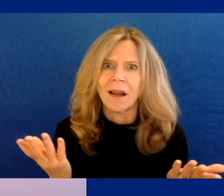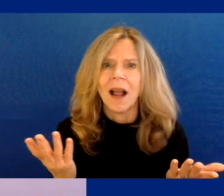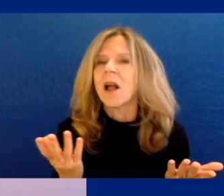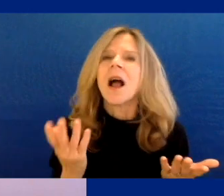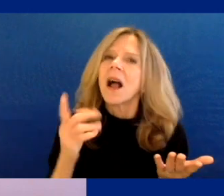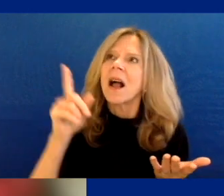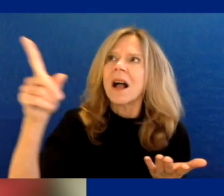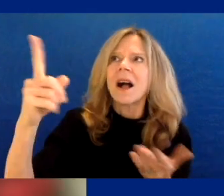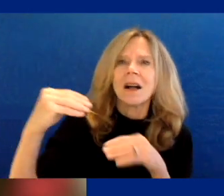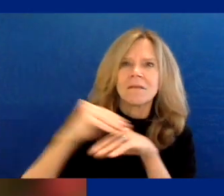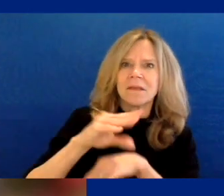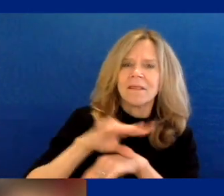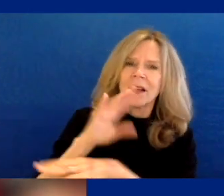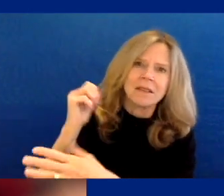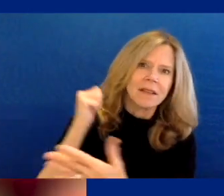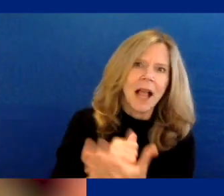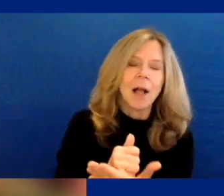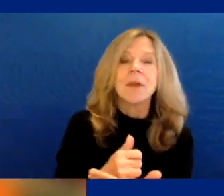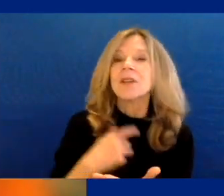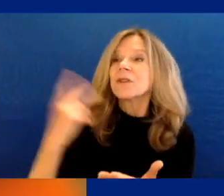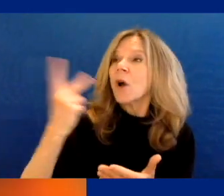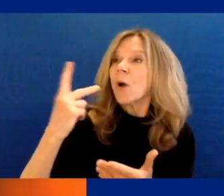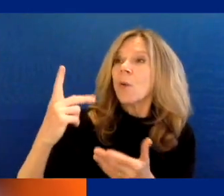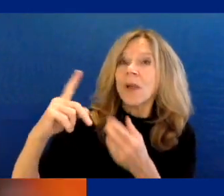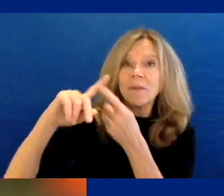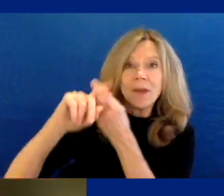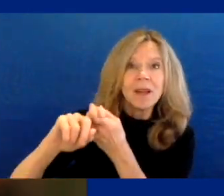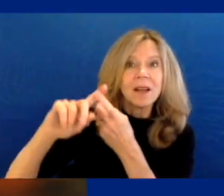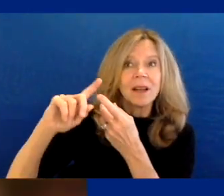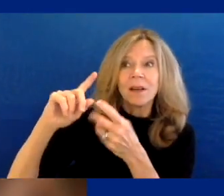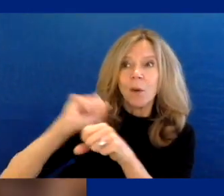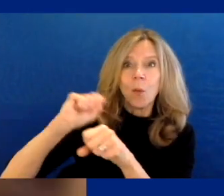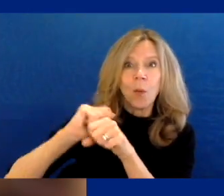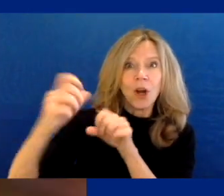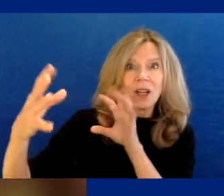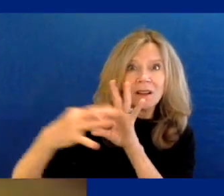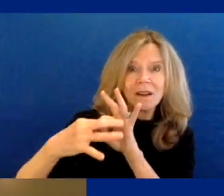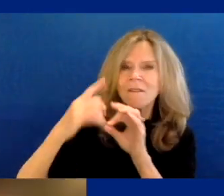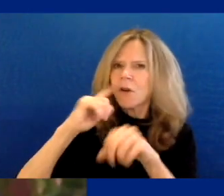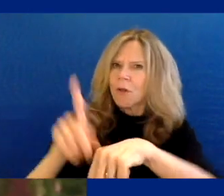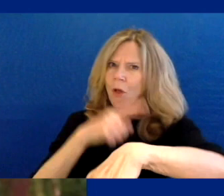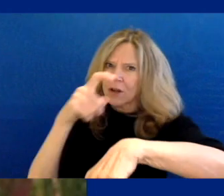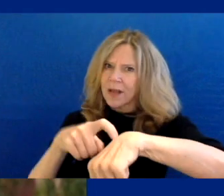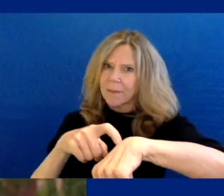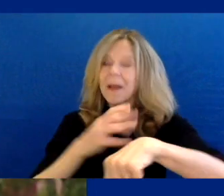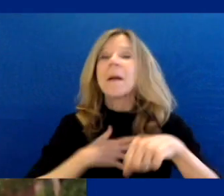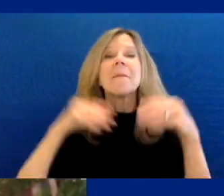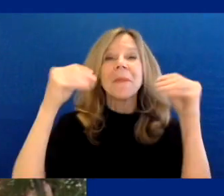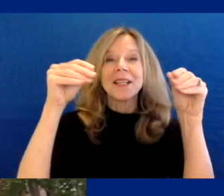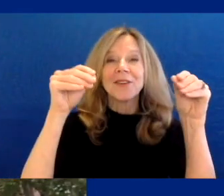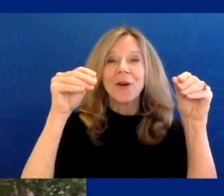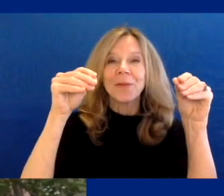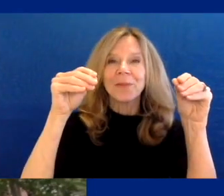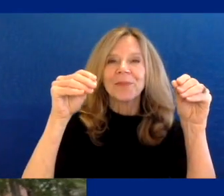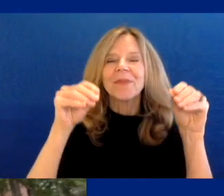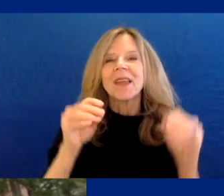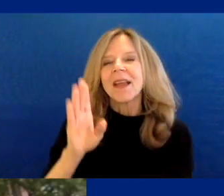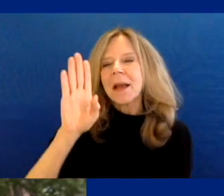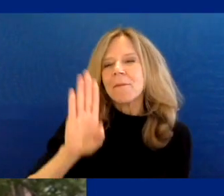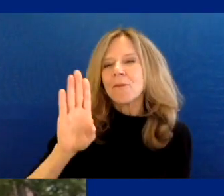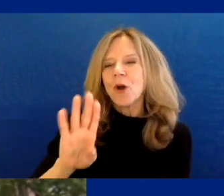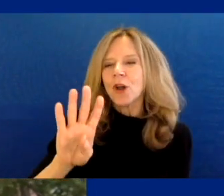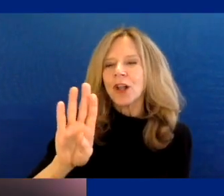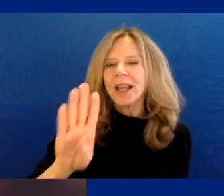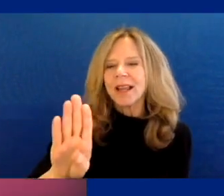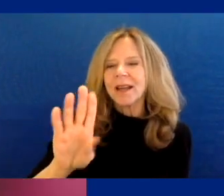well, without them. So we've been working with each other for a long time now. So my shop is called Brooklyn